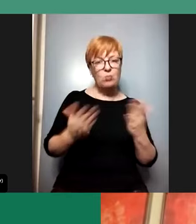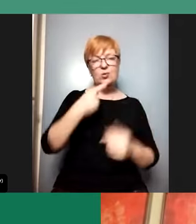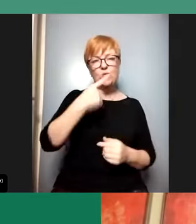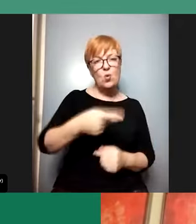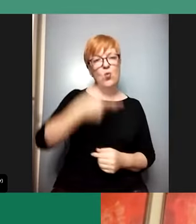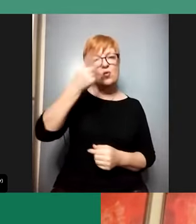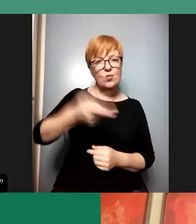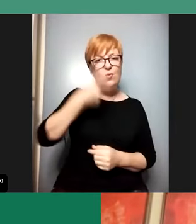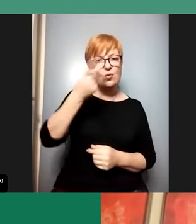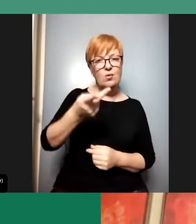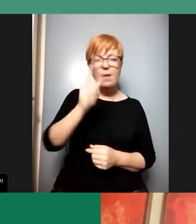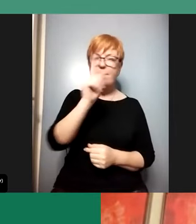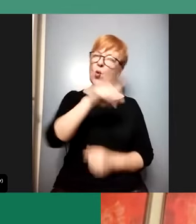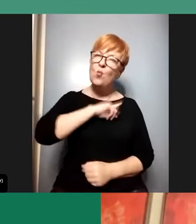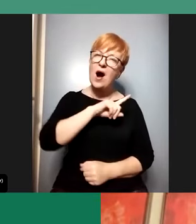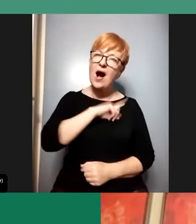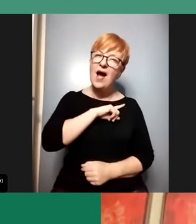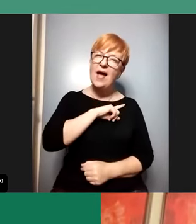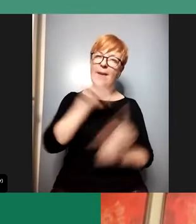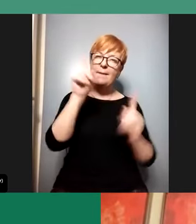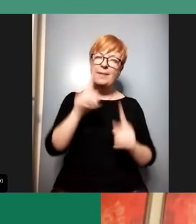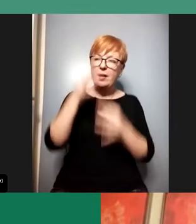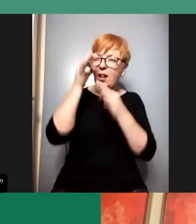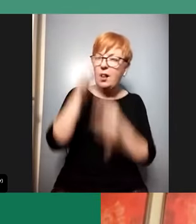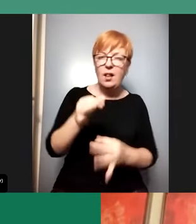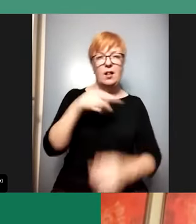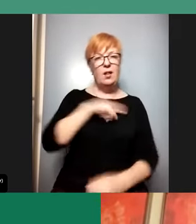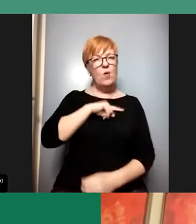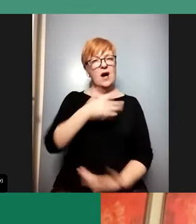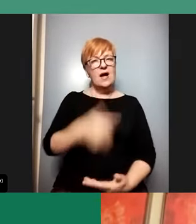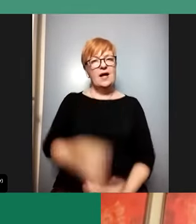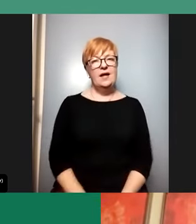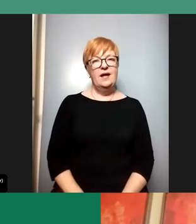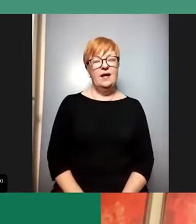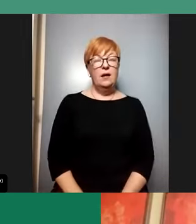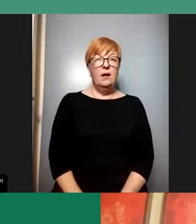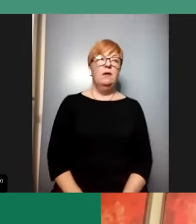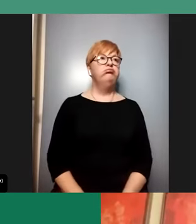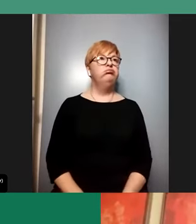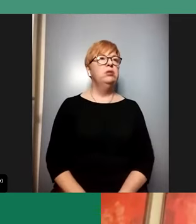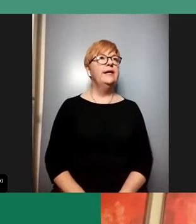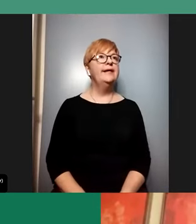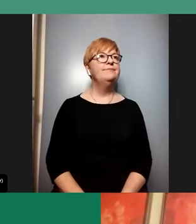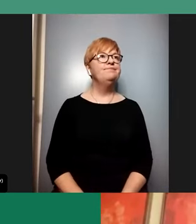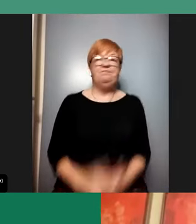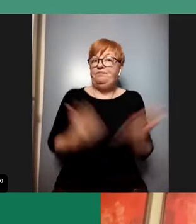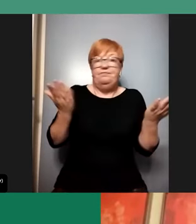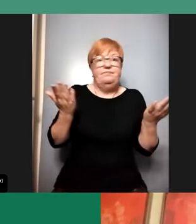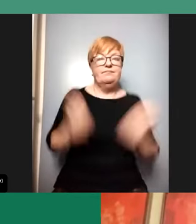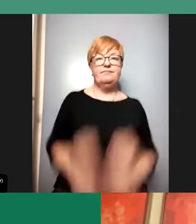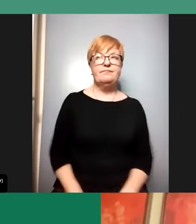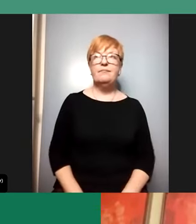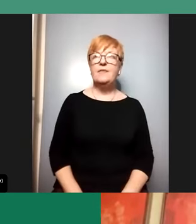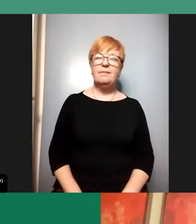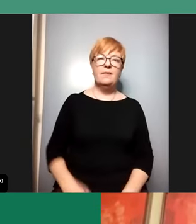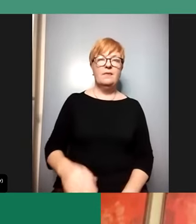Why? Yeah. Why? I don't know. I think it was one of the first ones that sort of